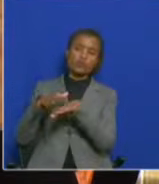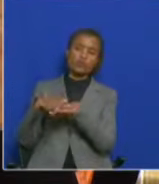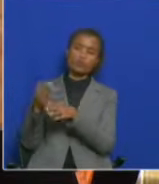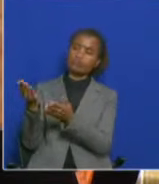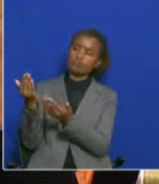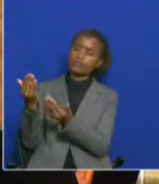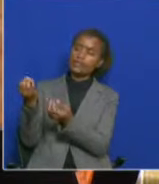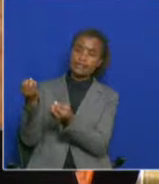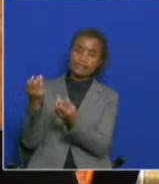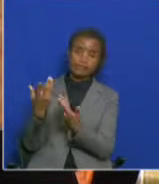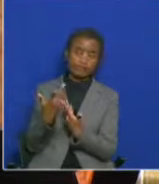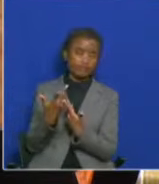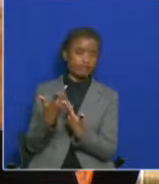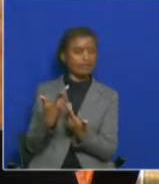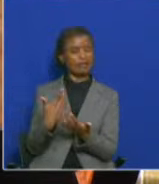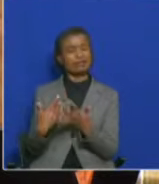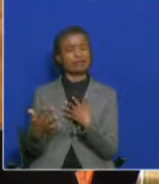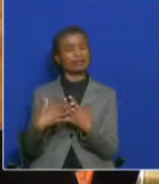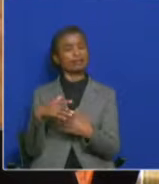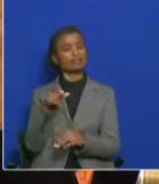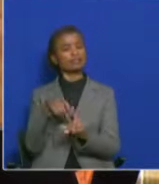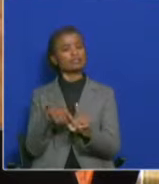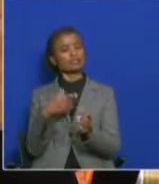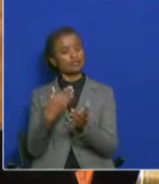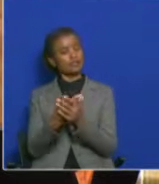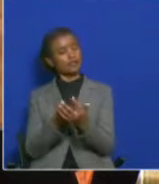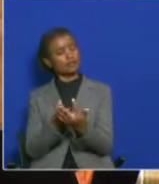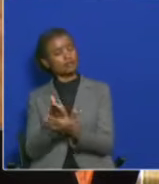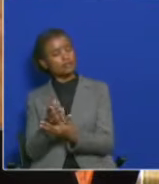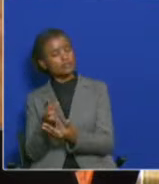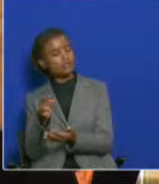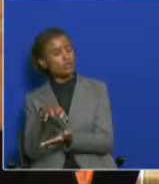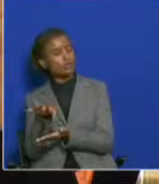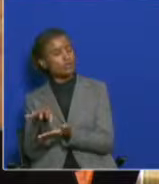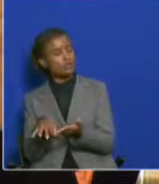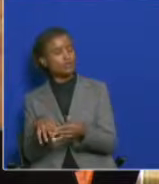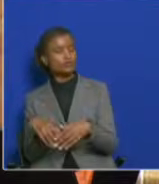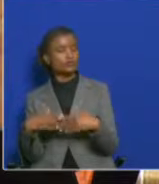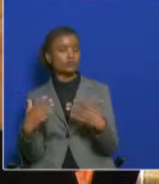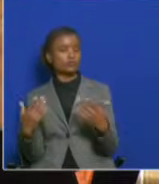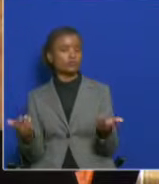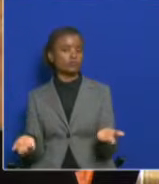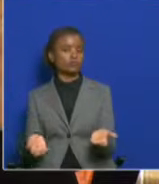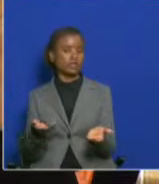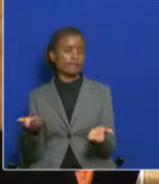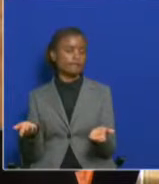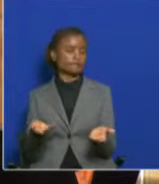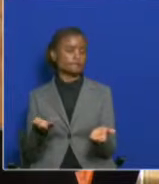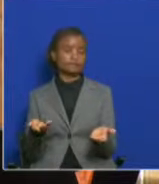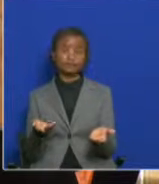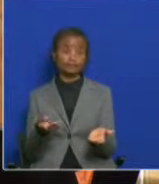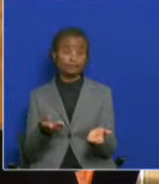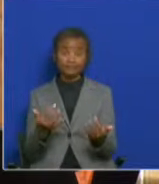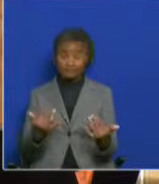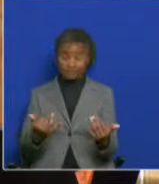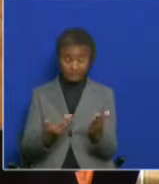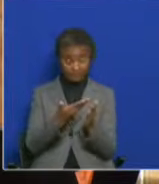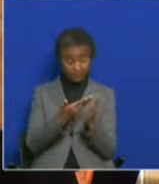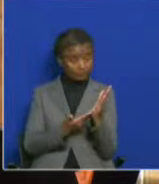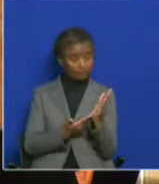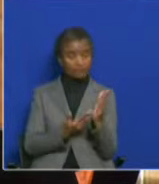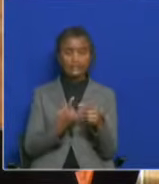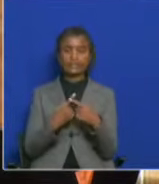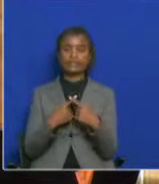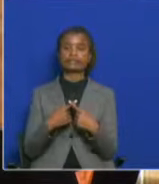about access to a contract and the kind of, that's not what we're looking at here. We're looking at